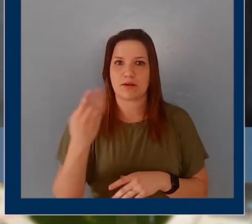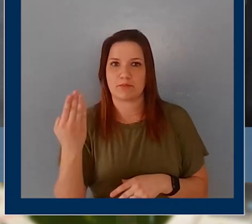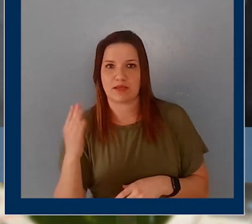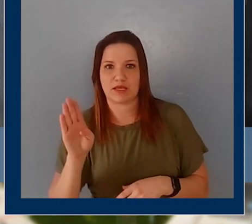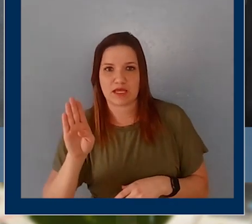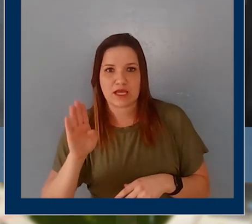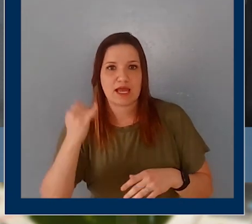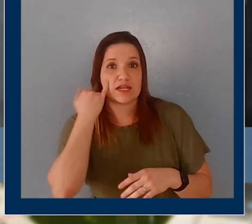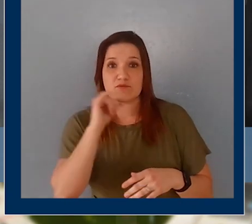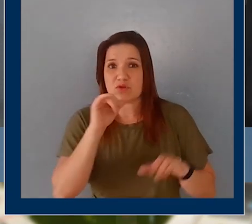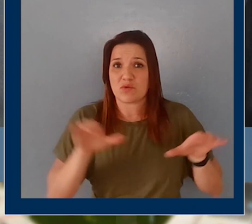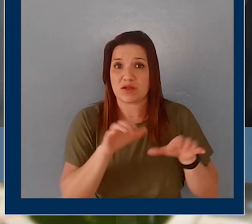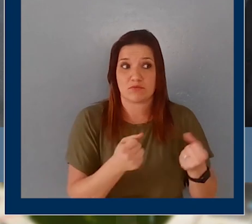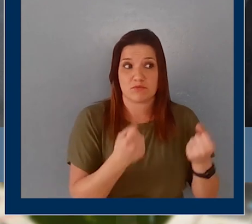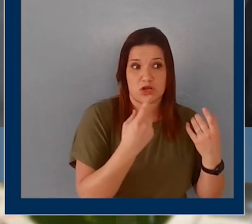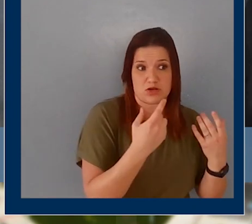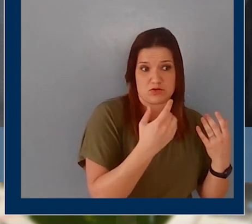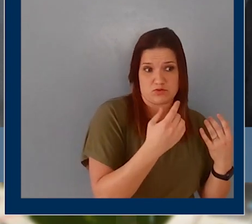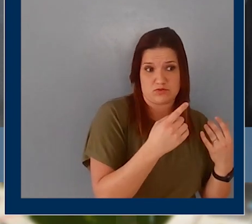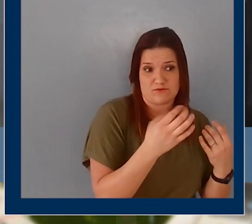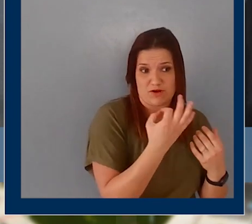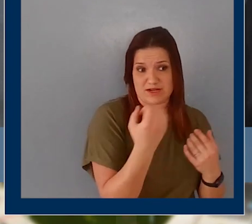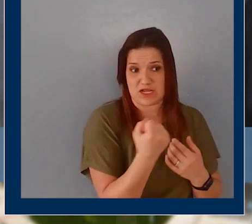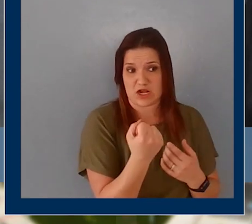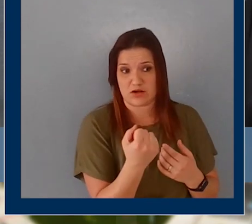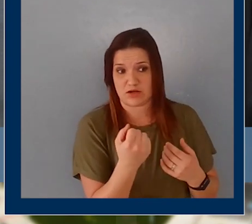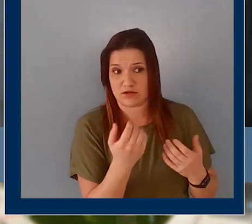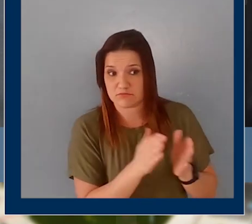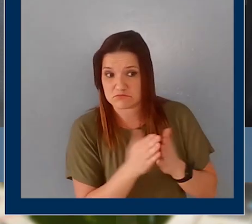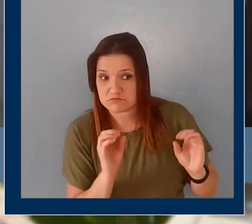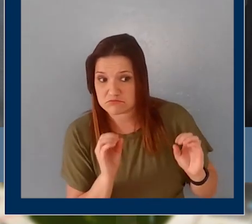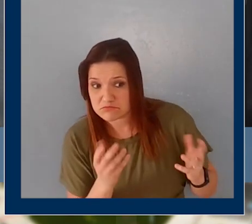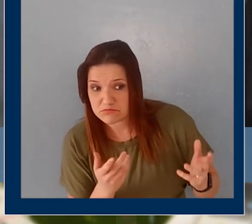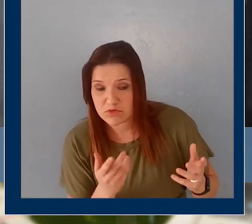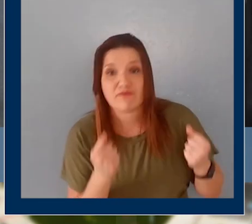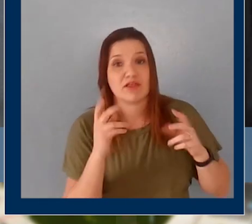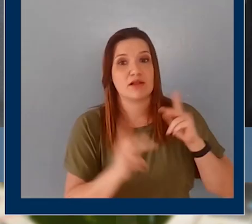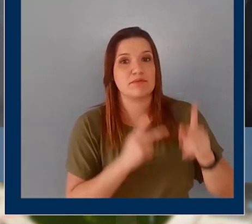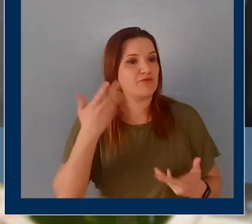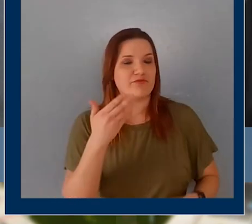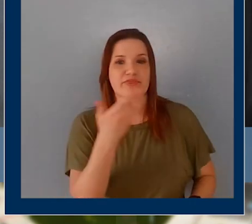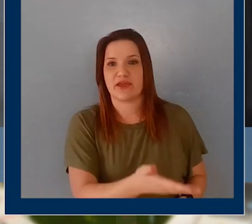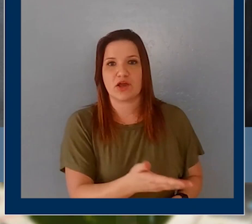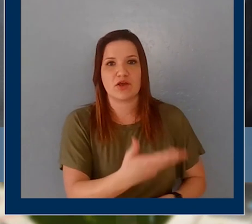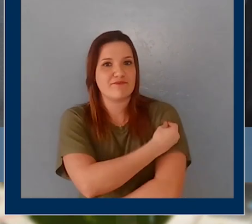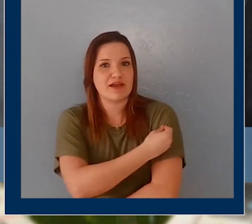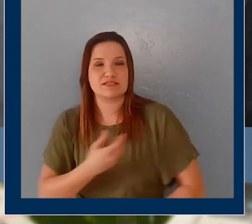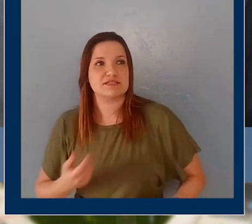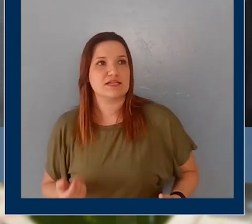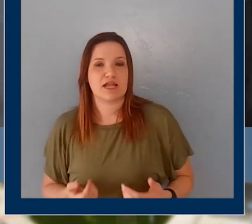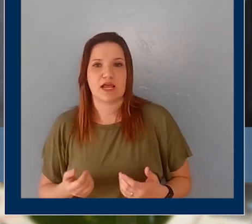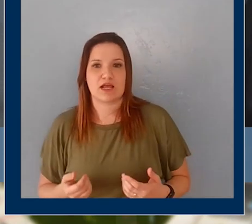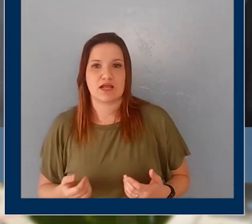much activity in the 1A category on Friday and Saturday, then you got all those people already there in the vaccine. And I think you'll